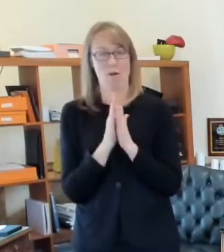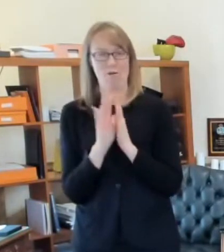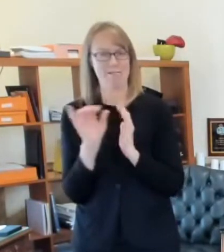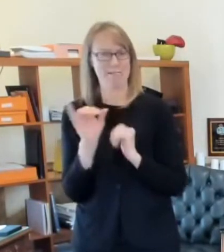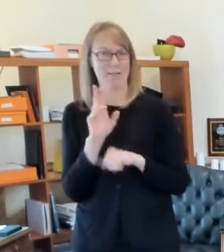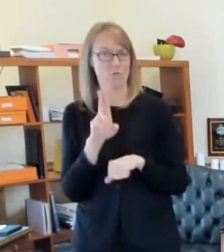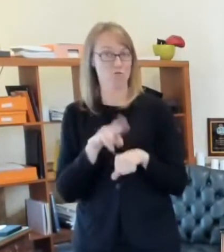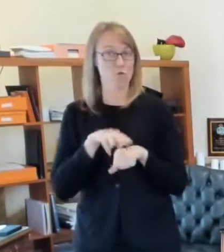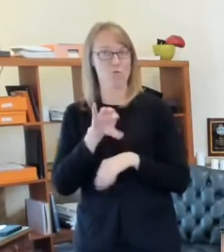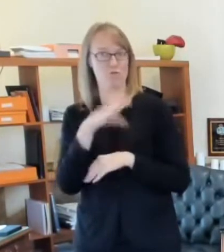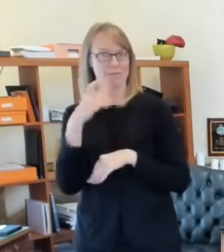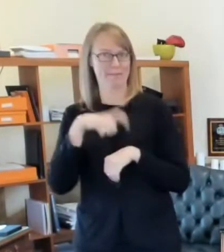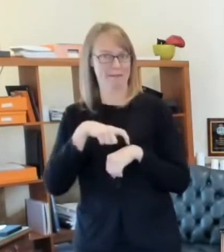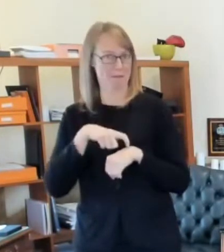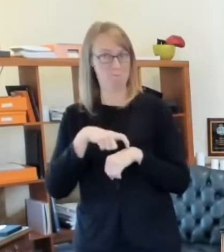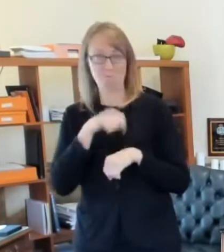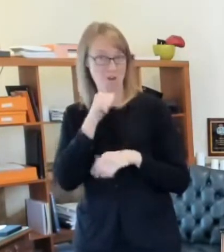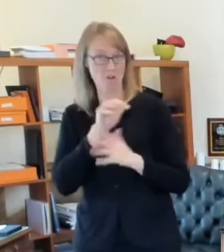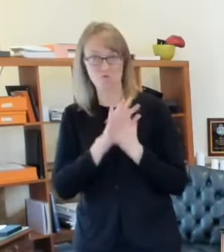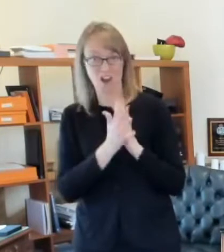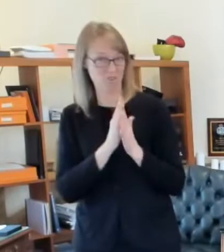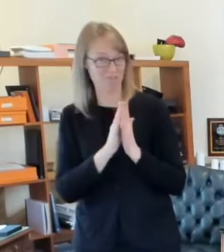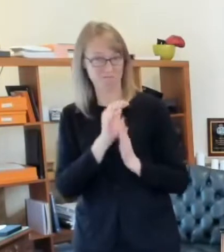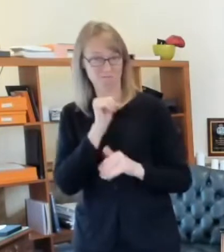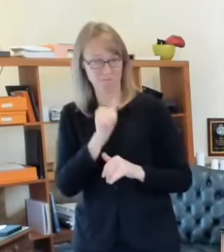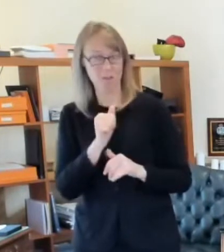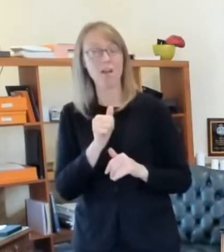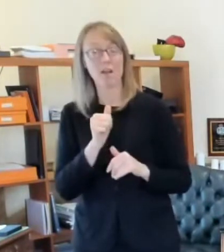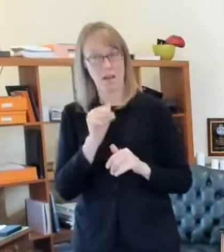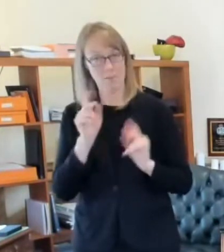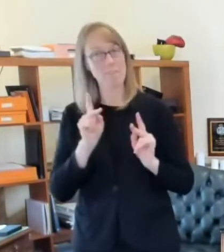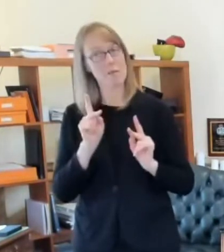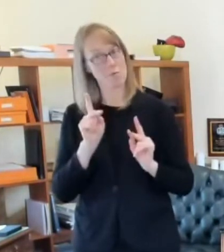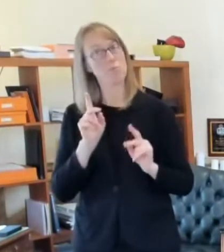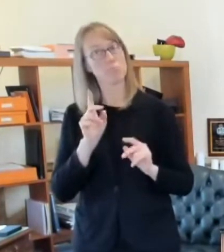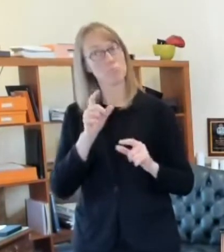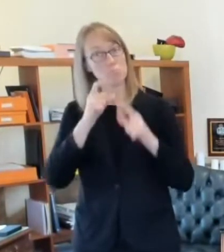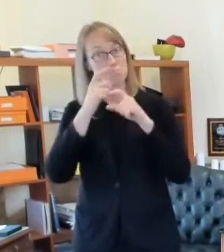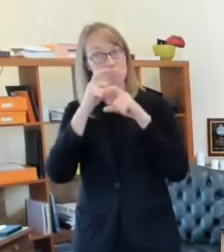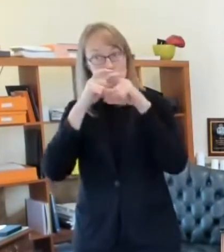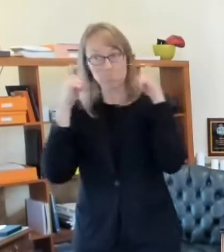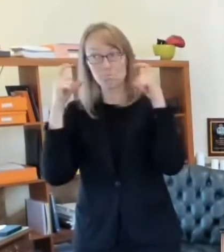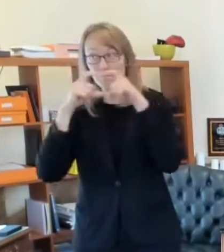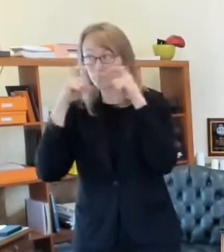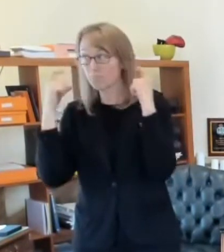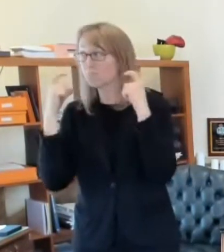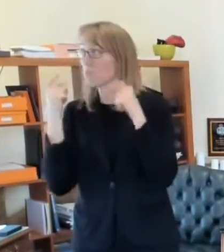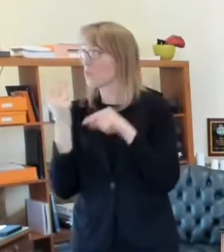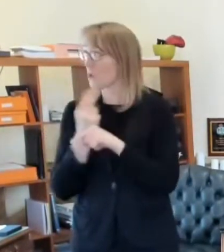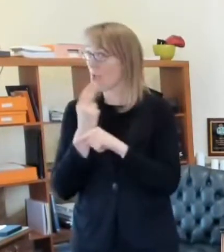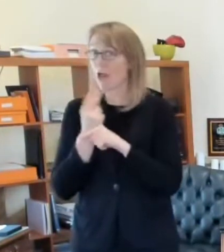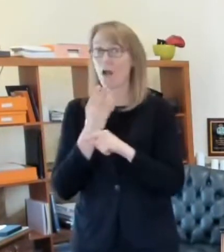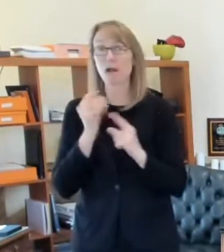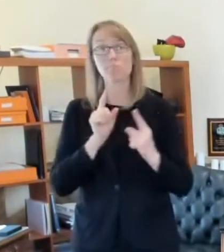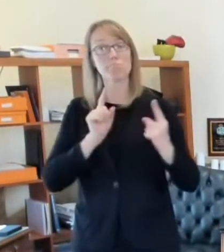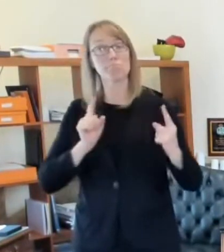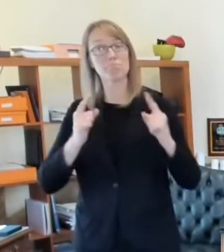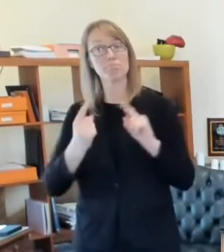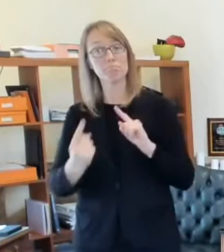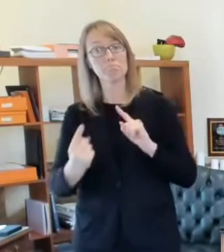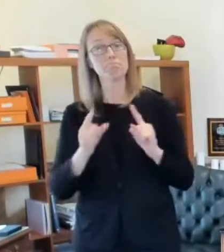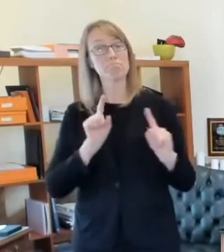And people were social distancing and wearing a mask. So I think that's really the key. And we all have to kind of